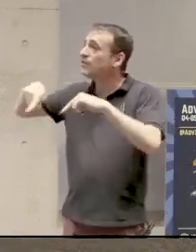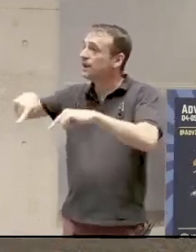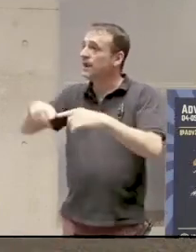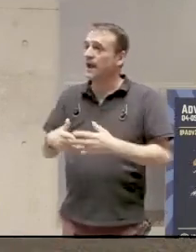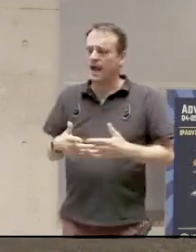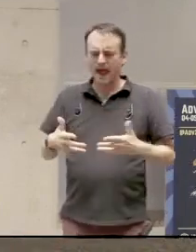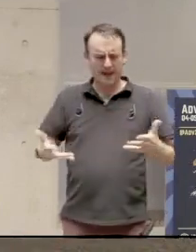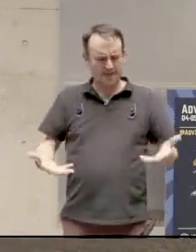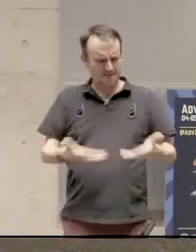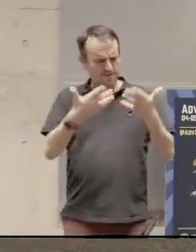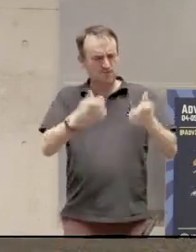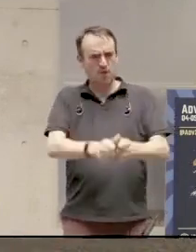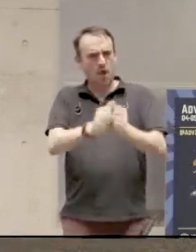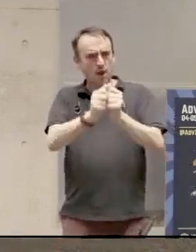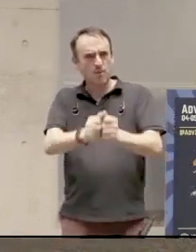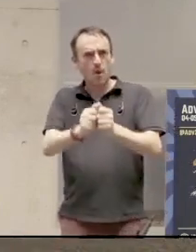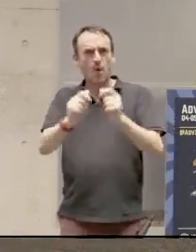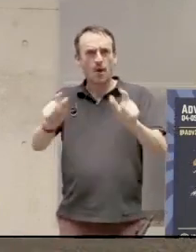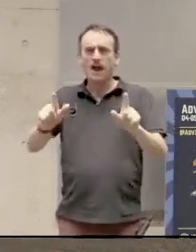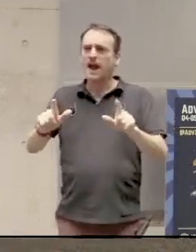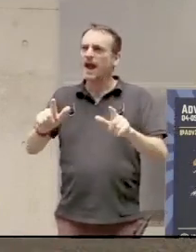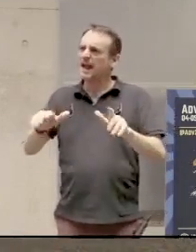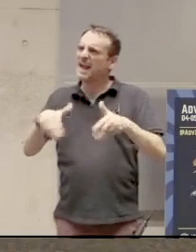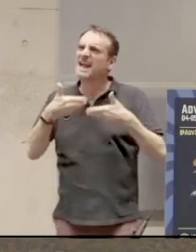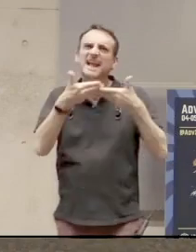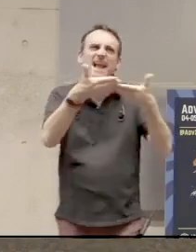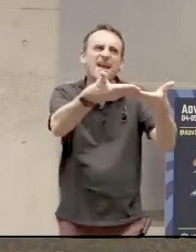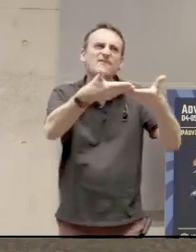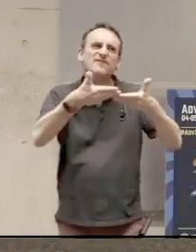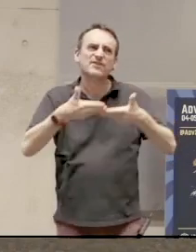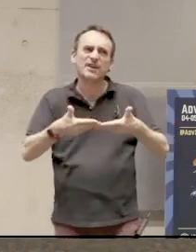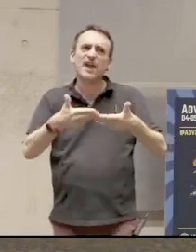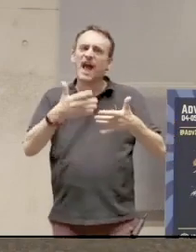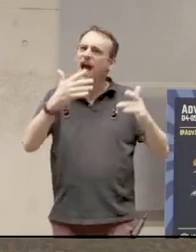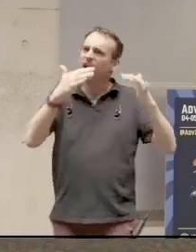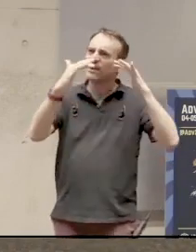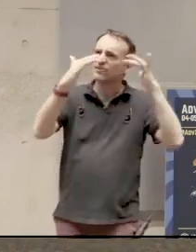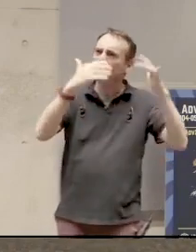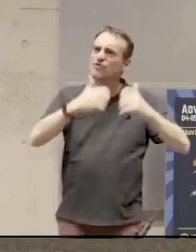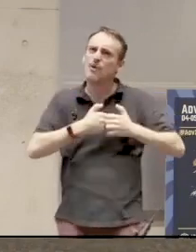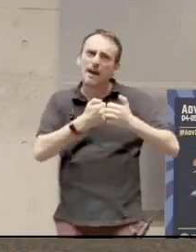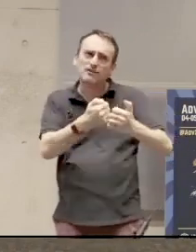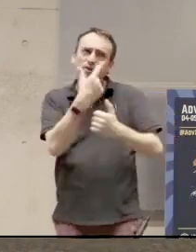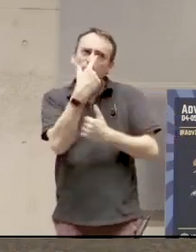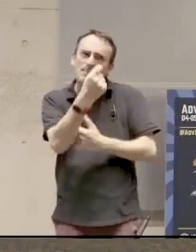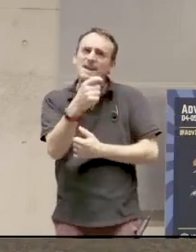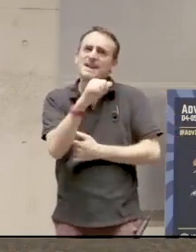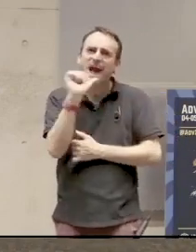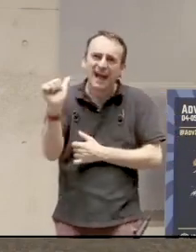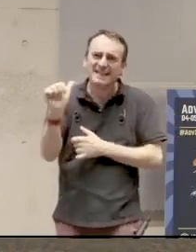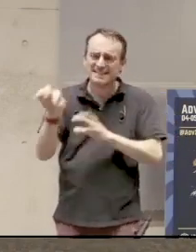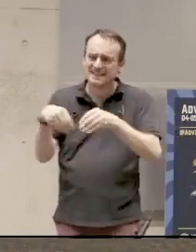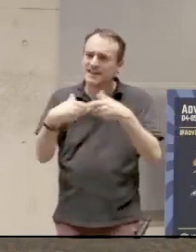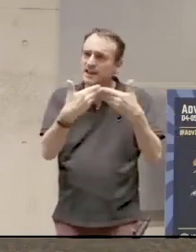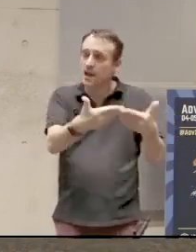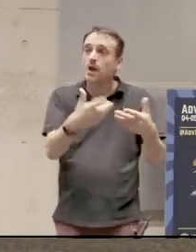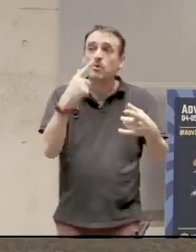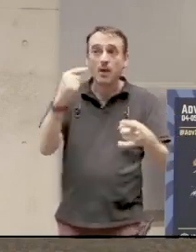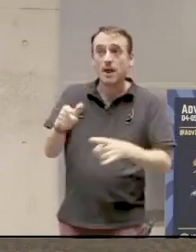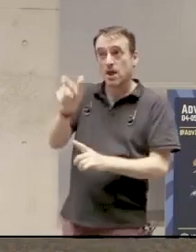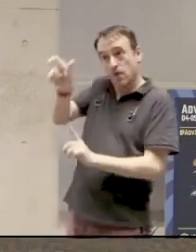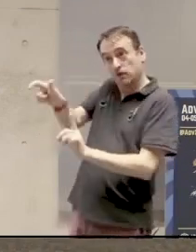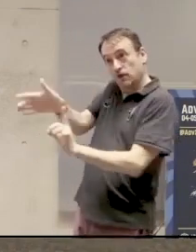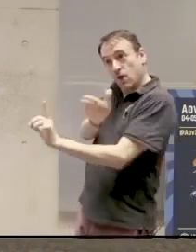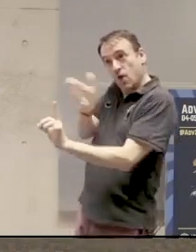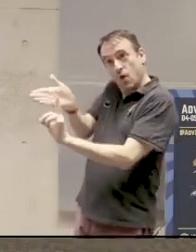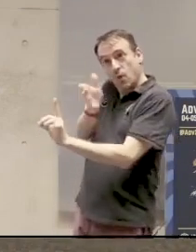each other, so you give gifts and things. So it could be nice, but when you successfully woo someone by